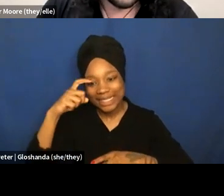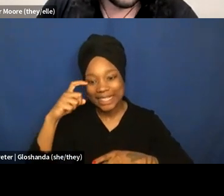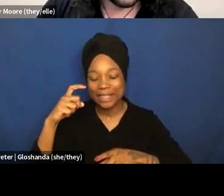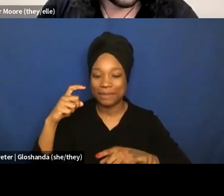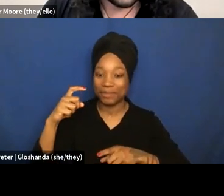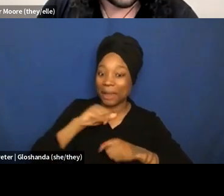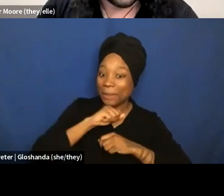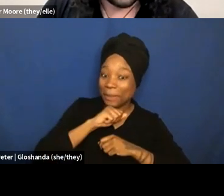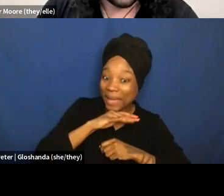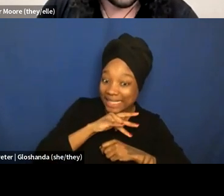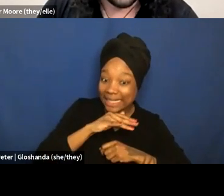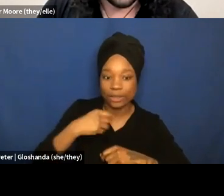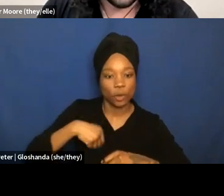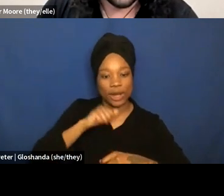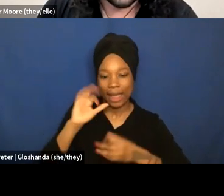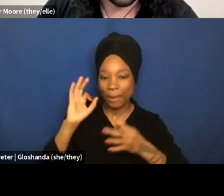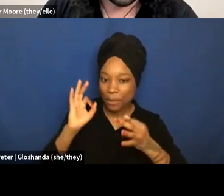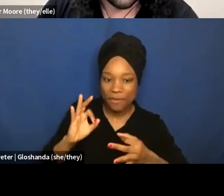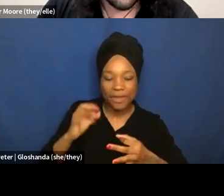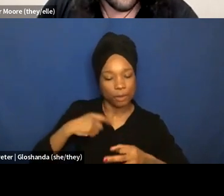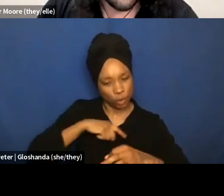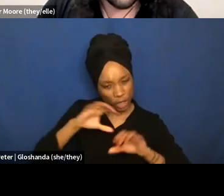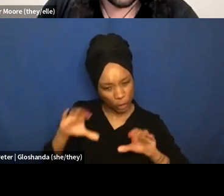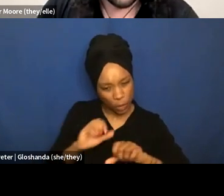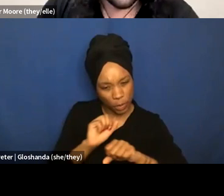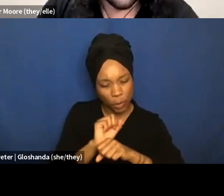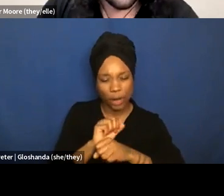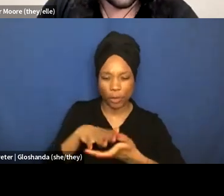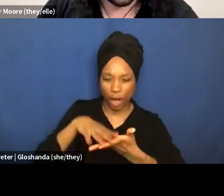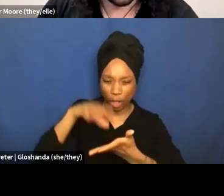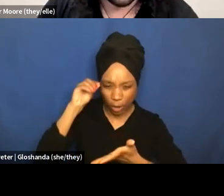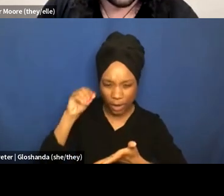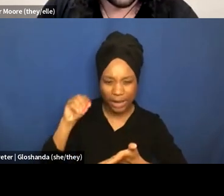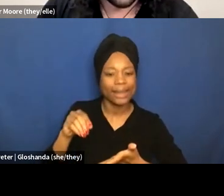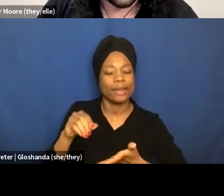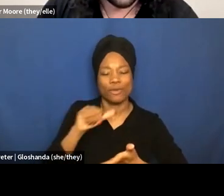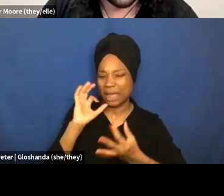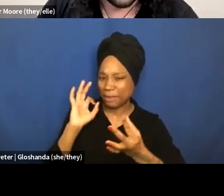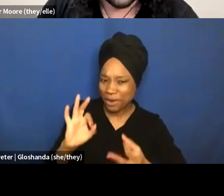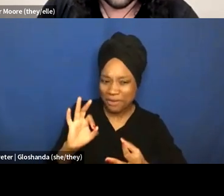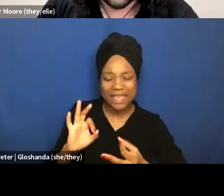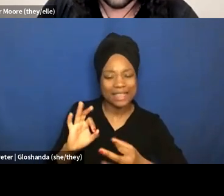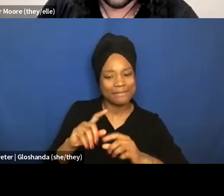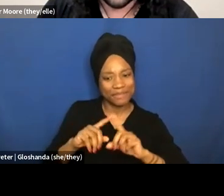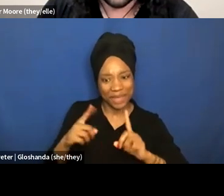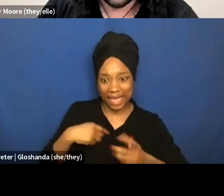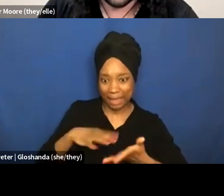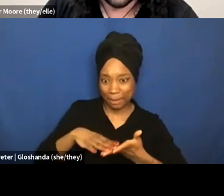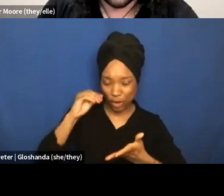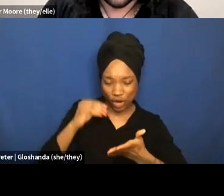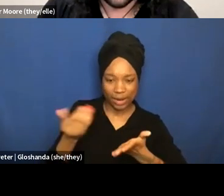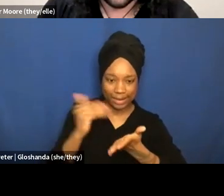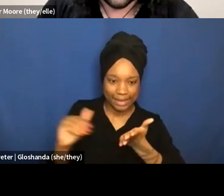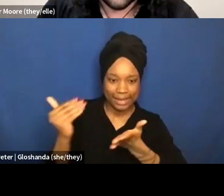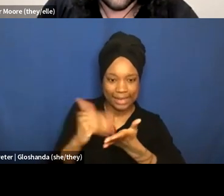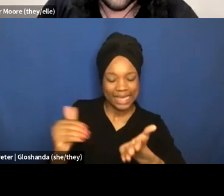work, we are doing this work, we are learning constantly. The amount that I have grown in this conversation cannot speak to, right? And so